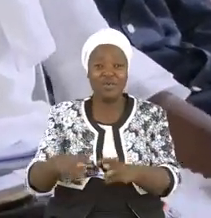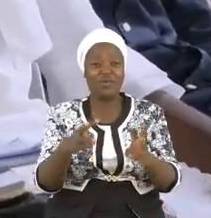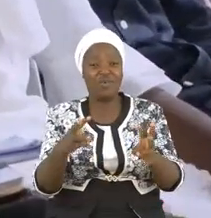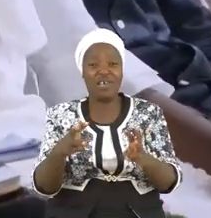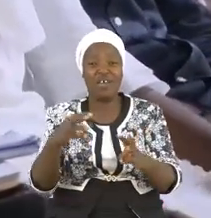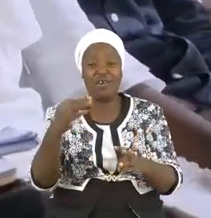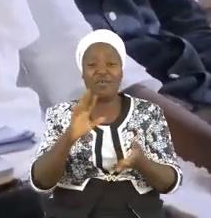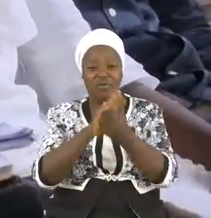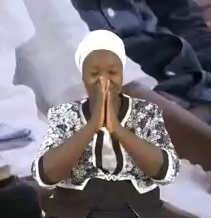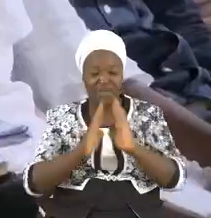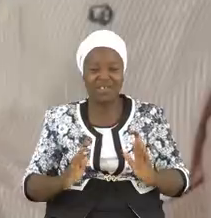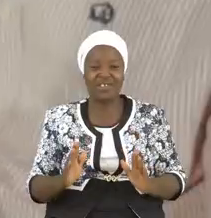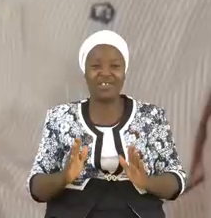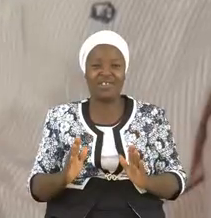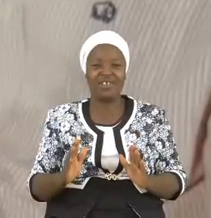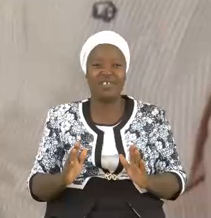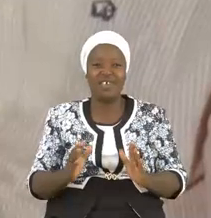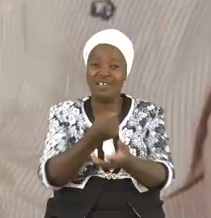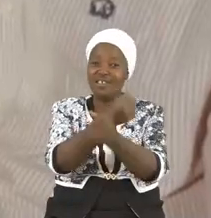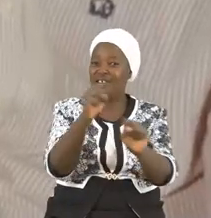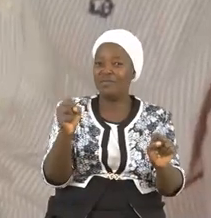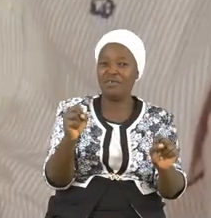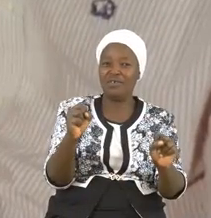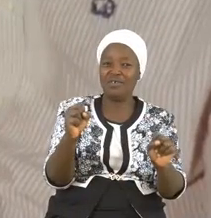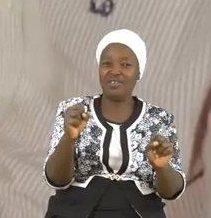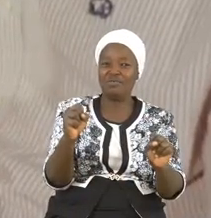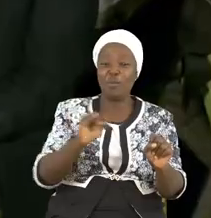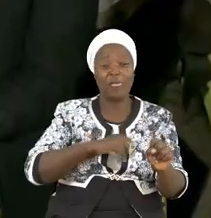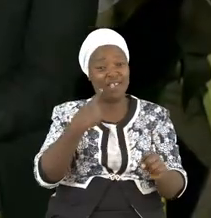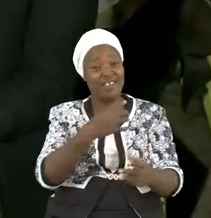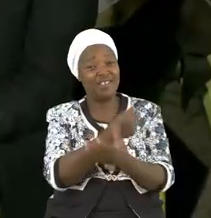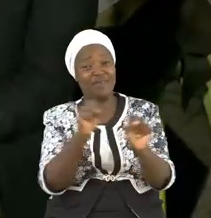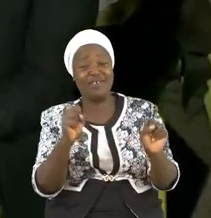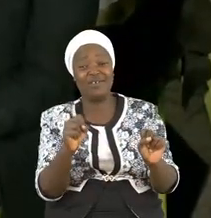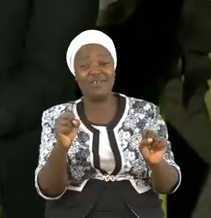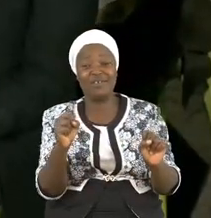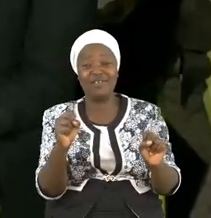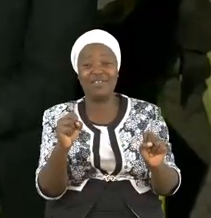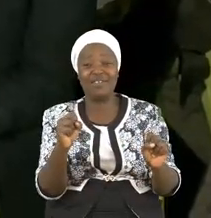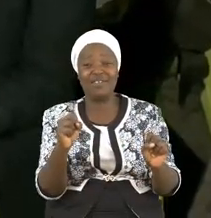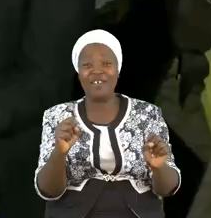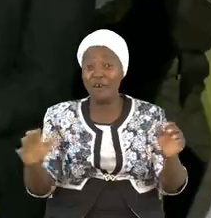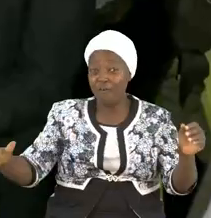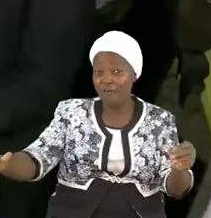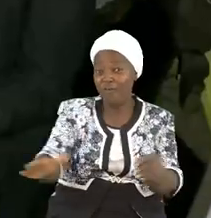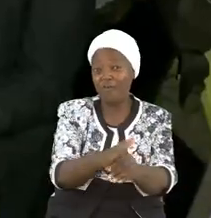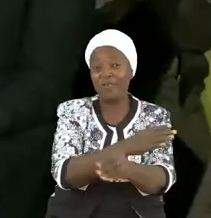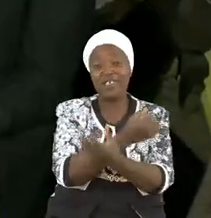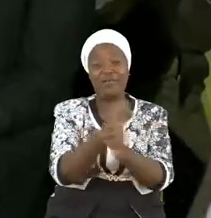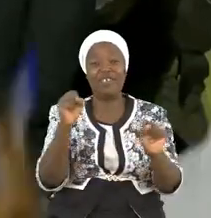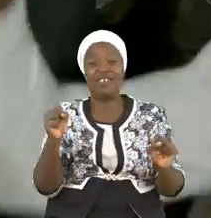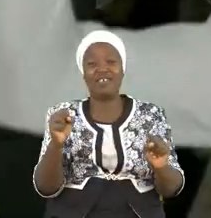peace. Redemption. I said redemption. Full redemption. Where are